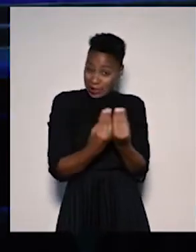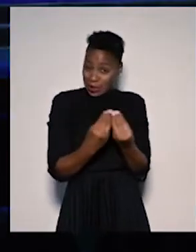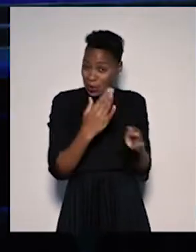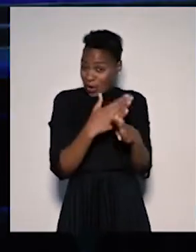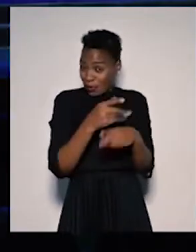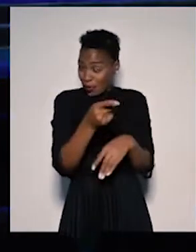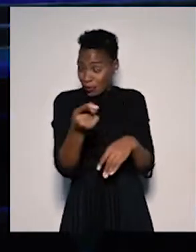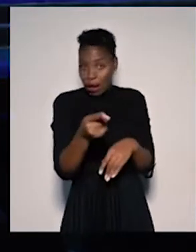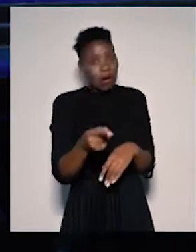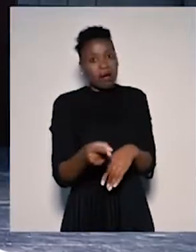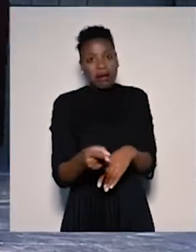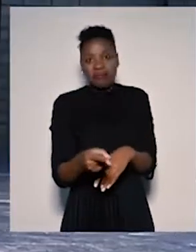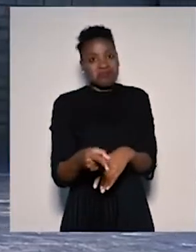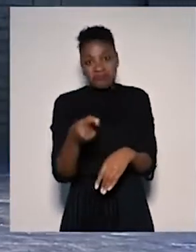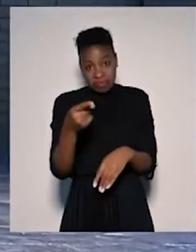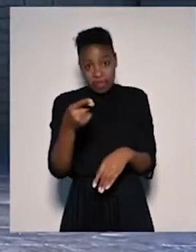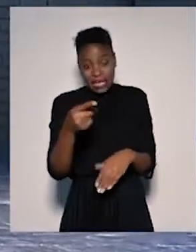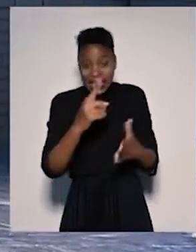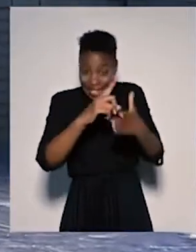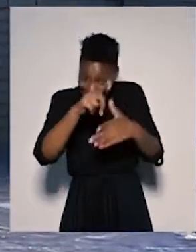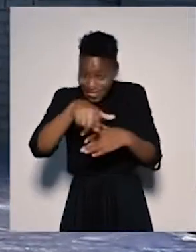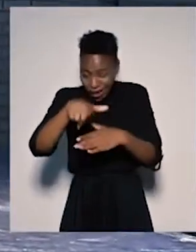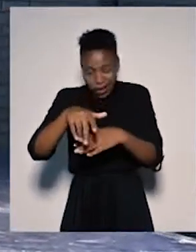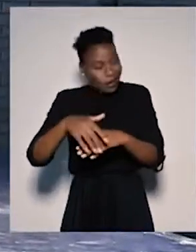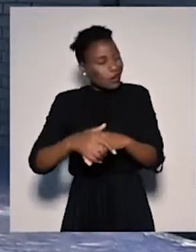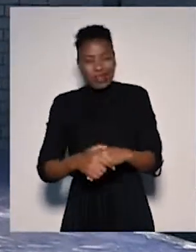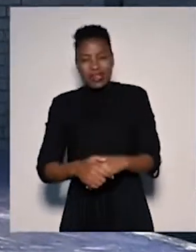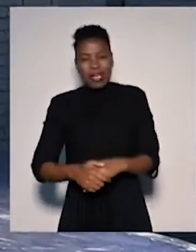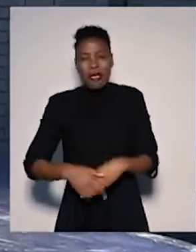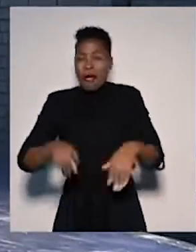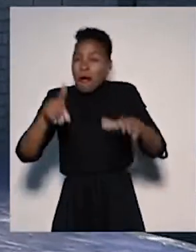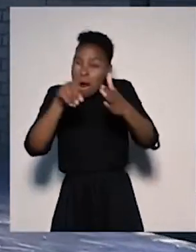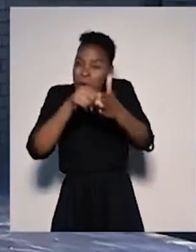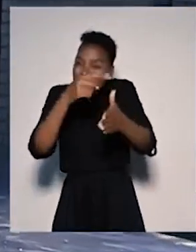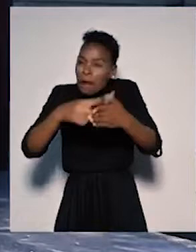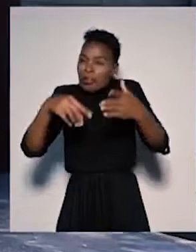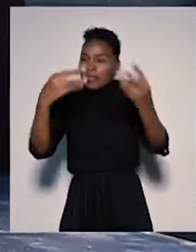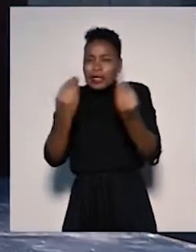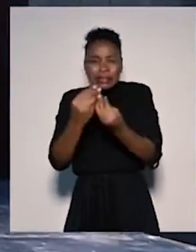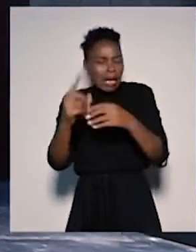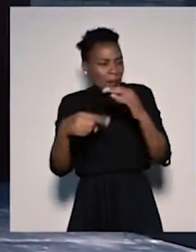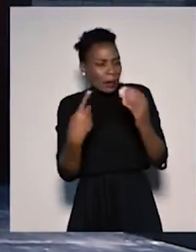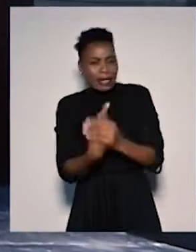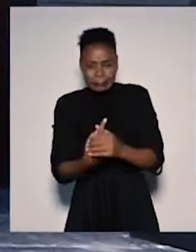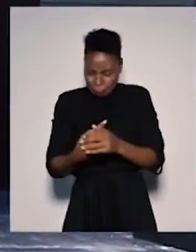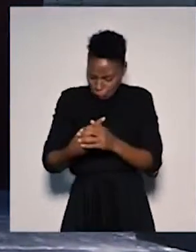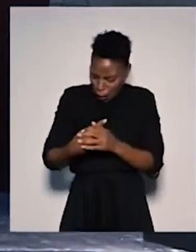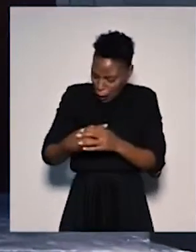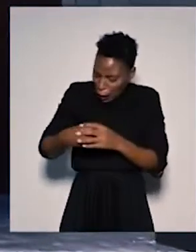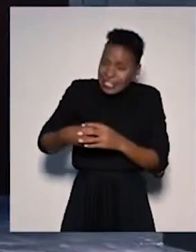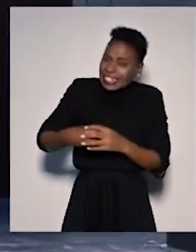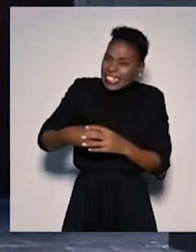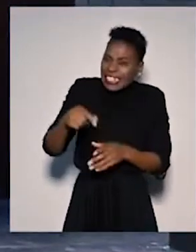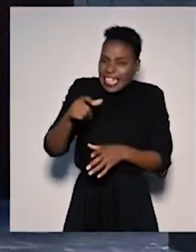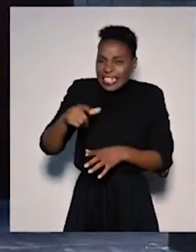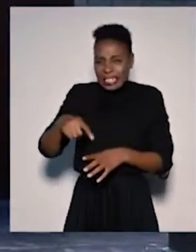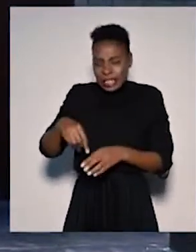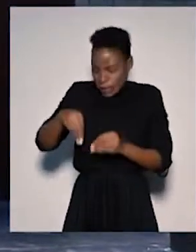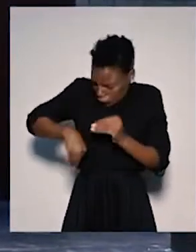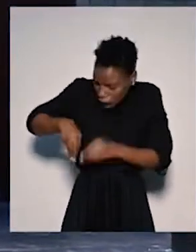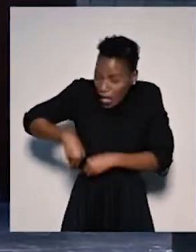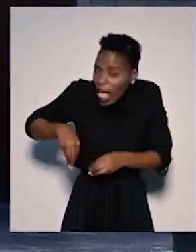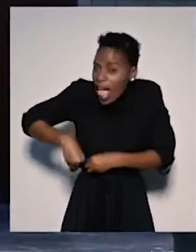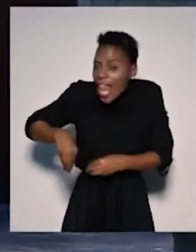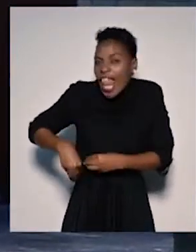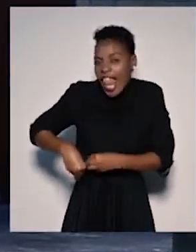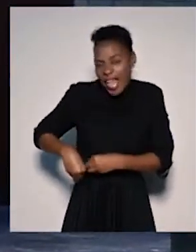day. And it's in the same way when people do things that are wrong. Somebody steals and they think they'll never be caught. They lie. They think they'll never be caught.